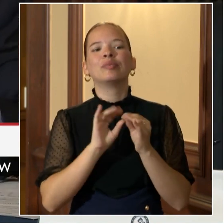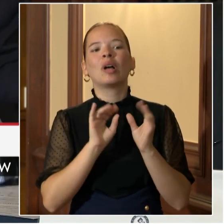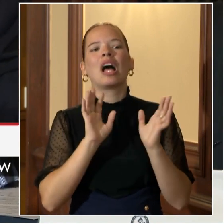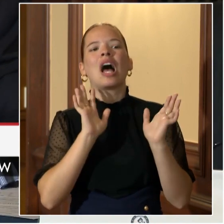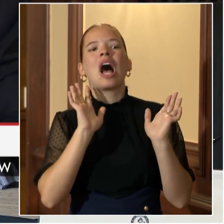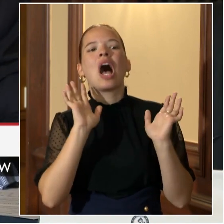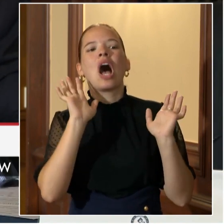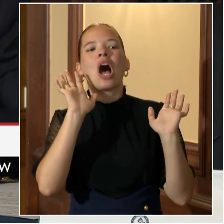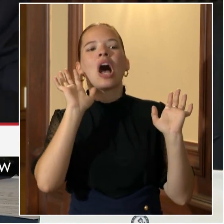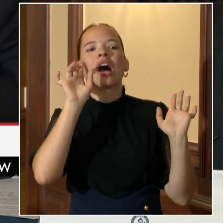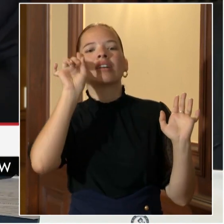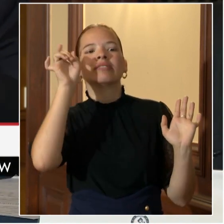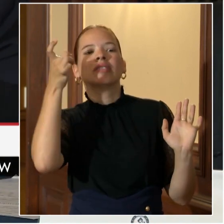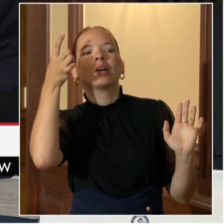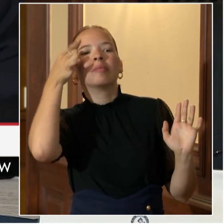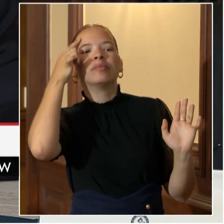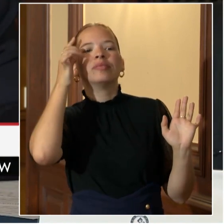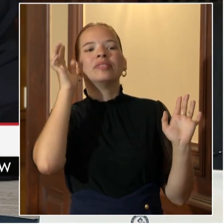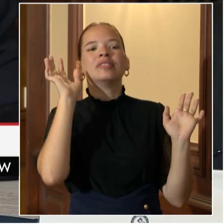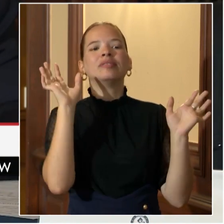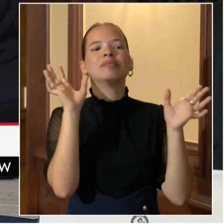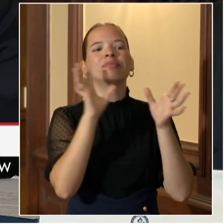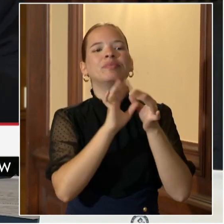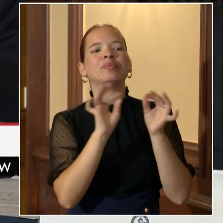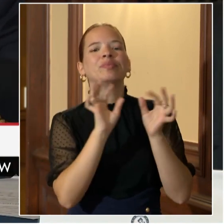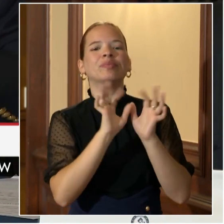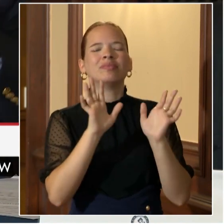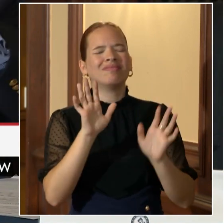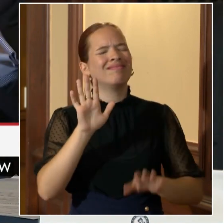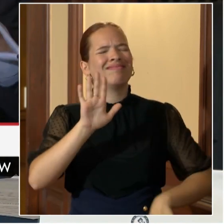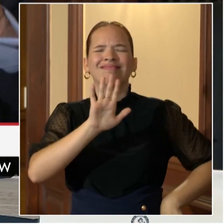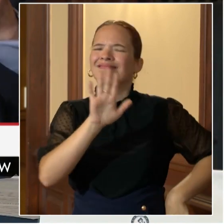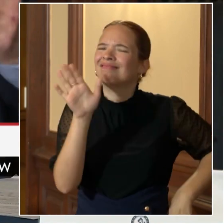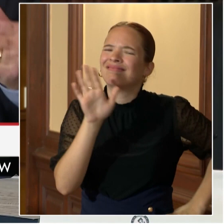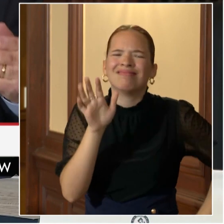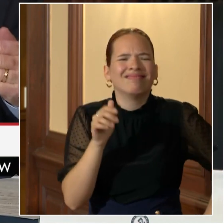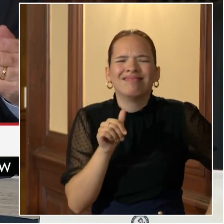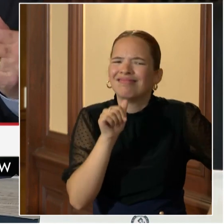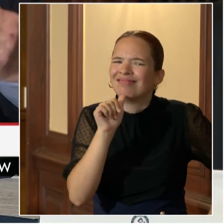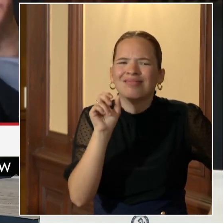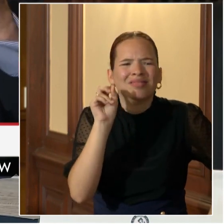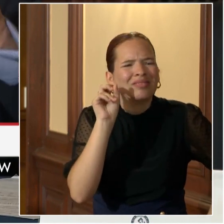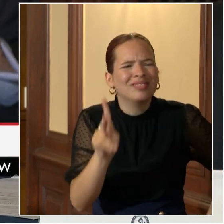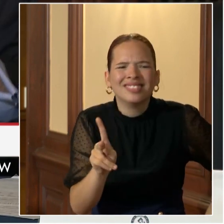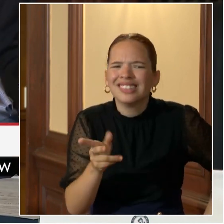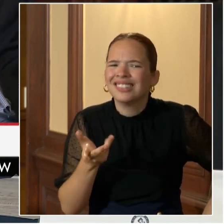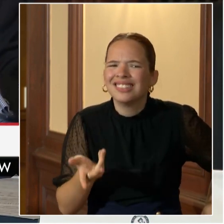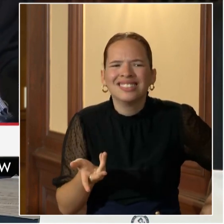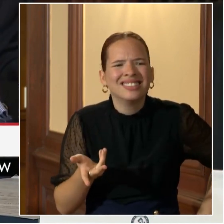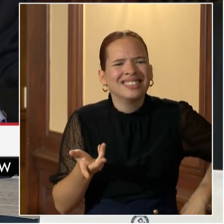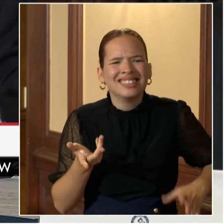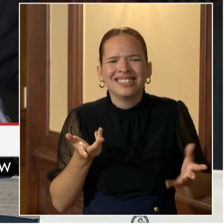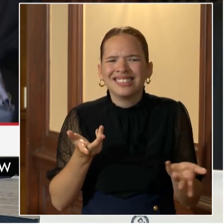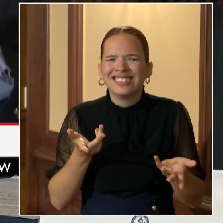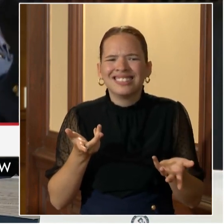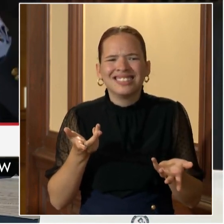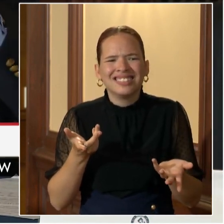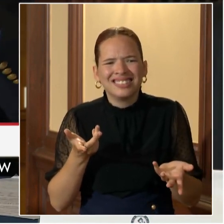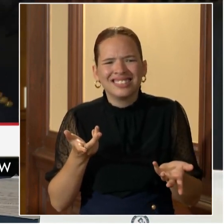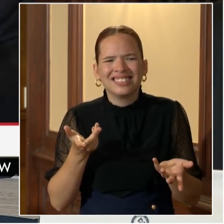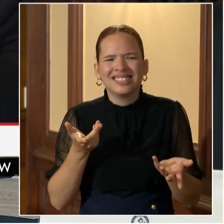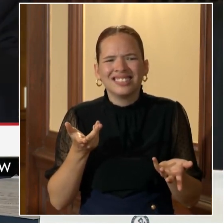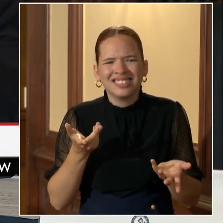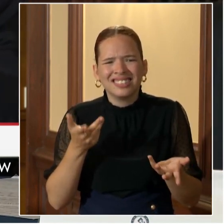not appropriate. This is the beginning. They've already overturned 2 laws.